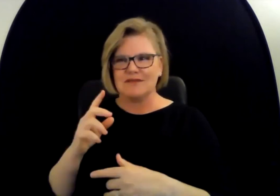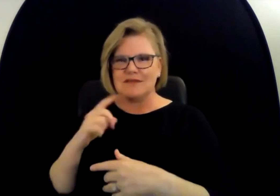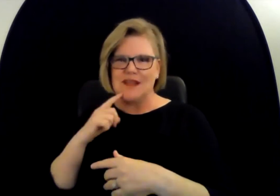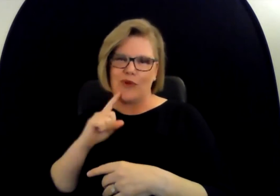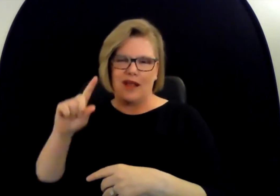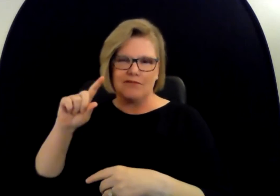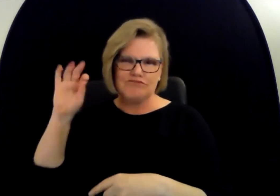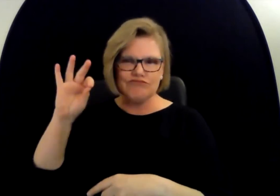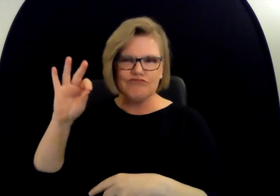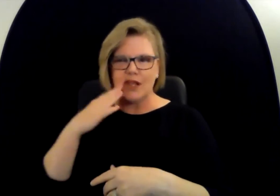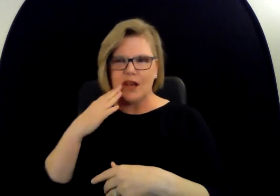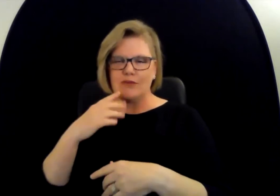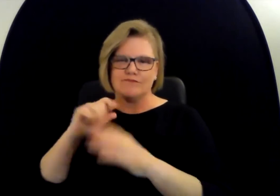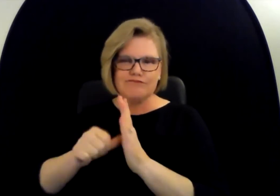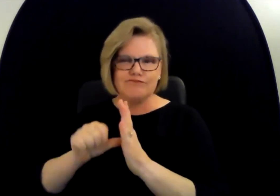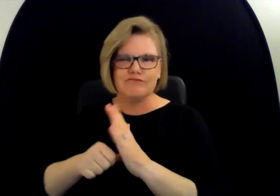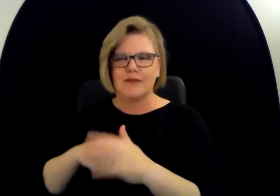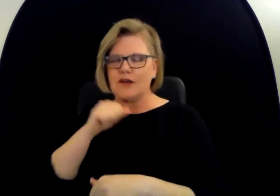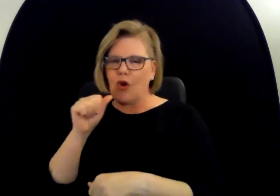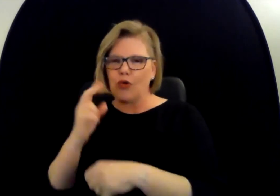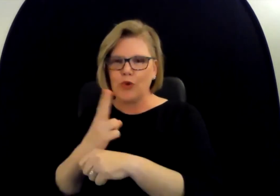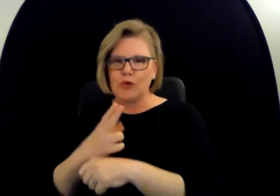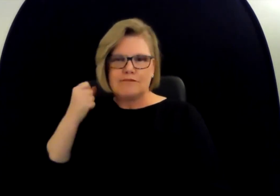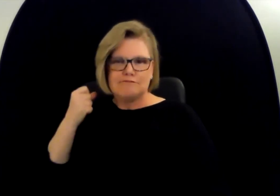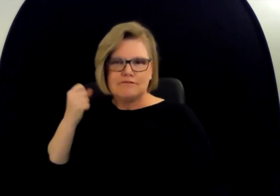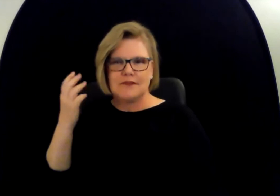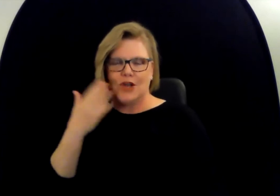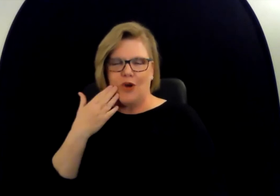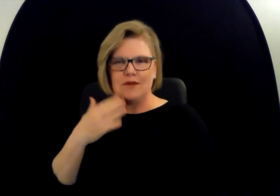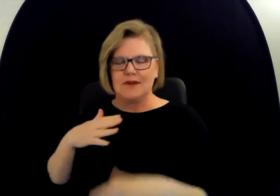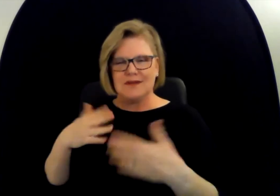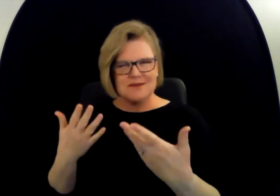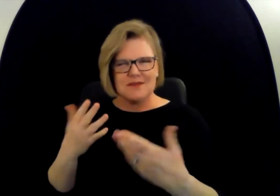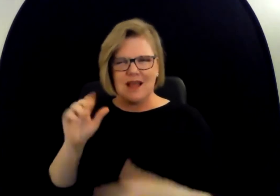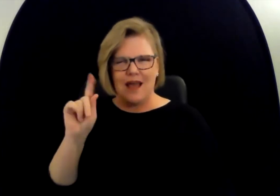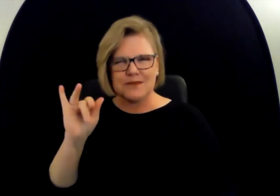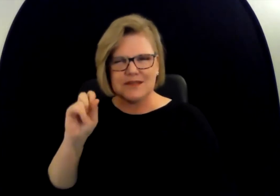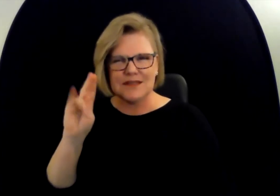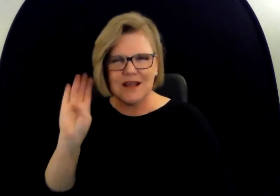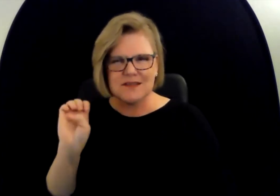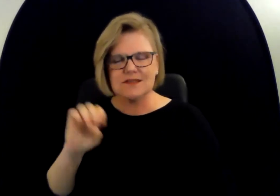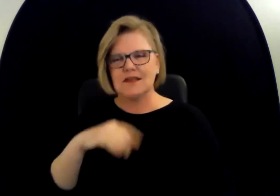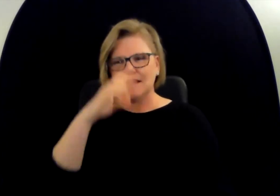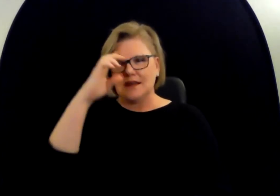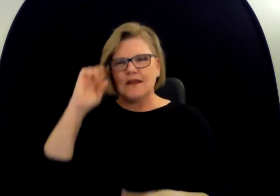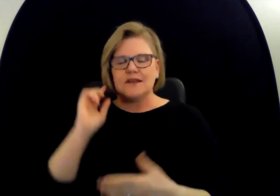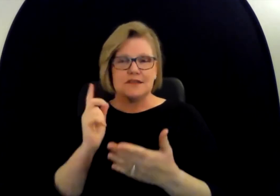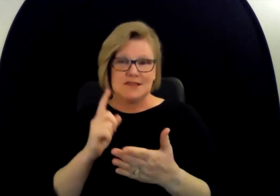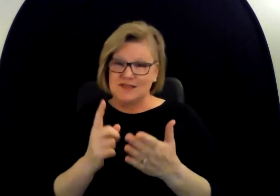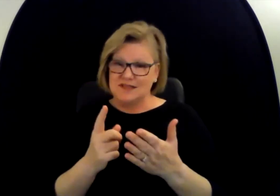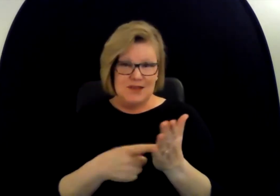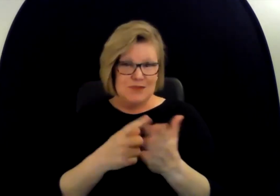programs. Meeting people where they are is walking into a situation where someone is still actively using a